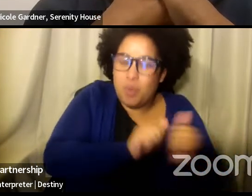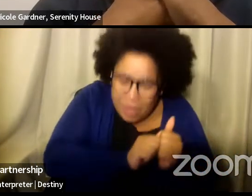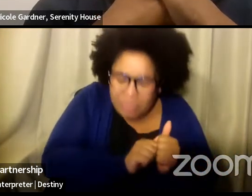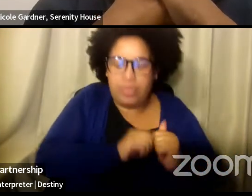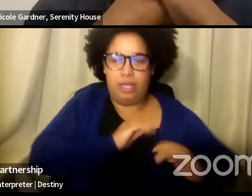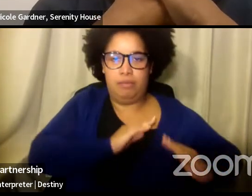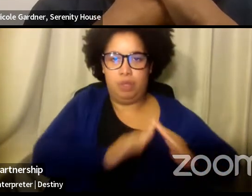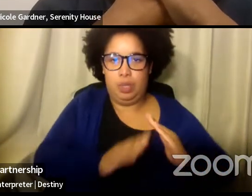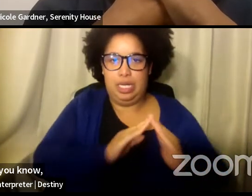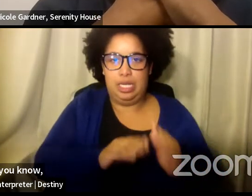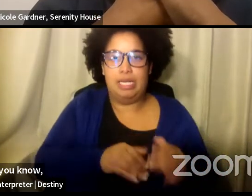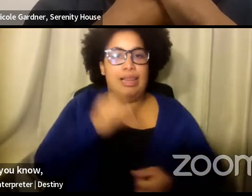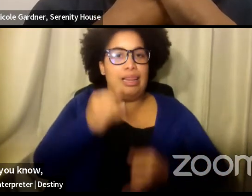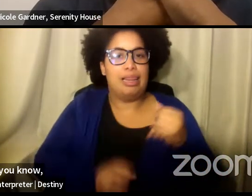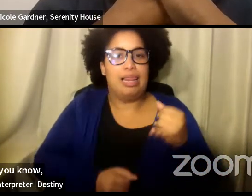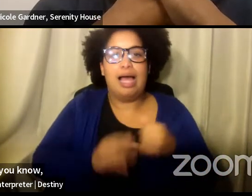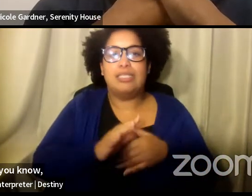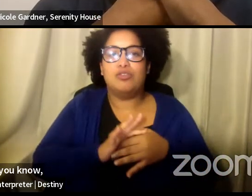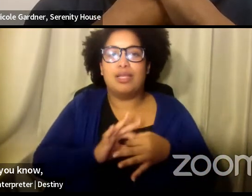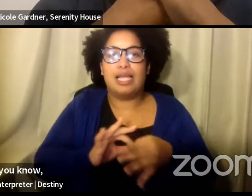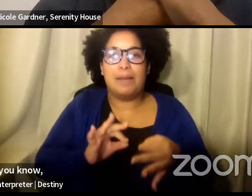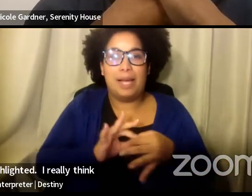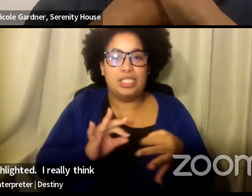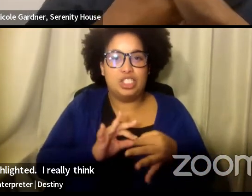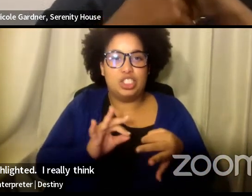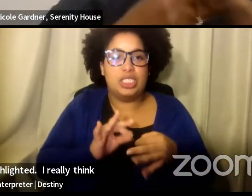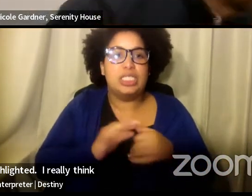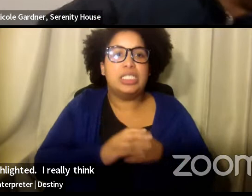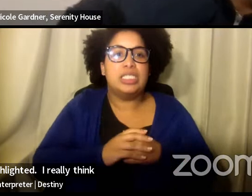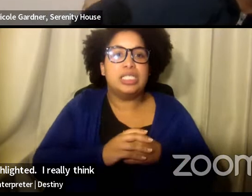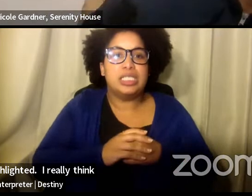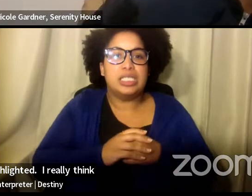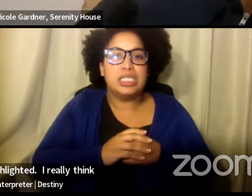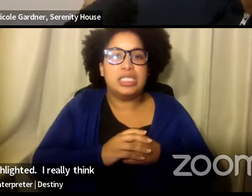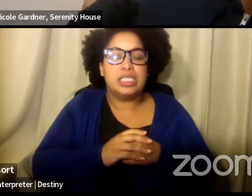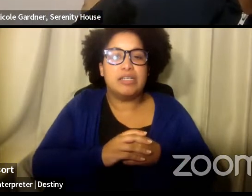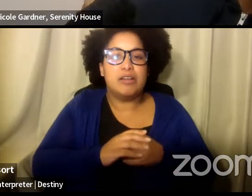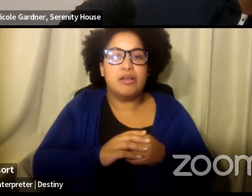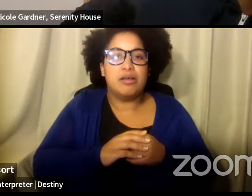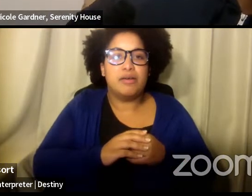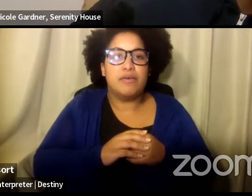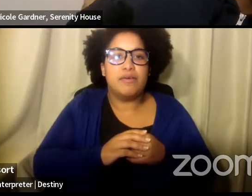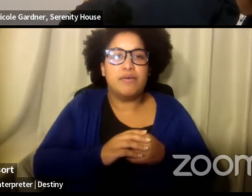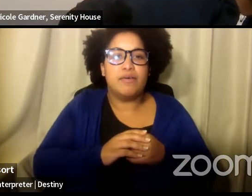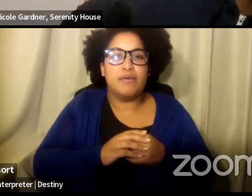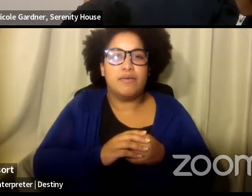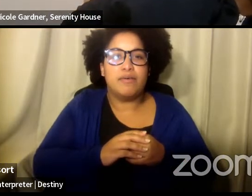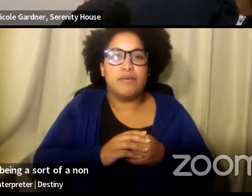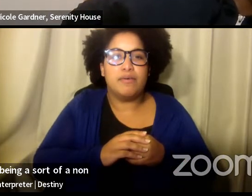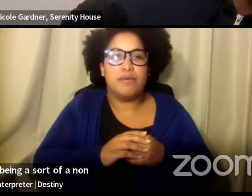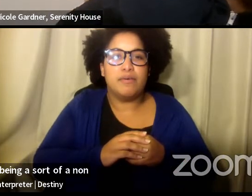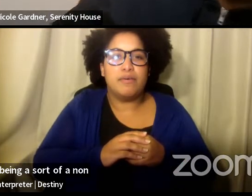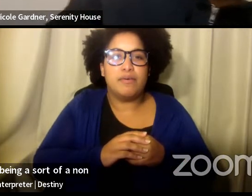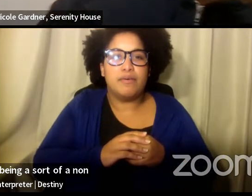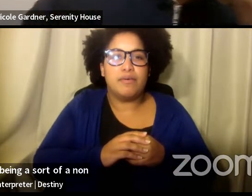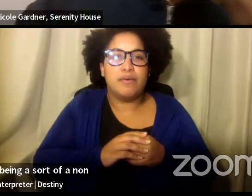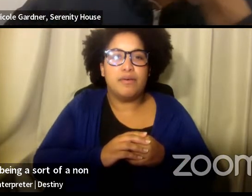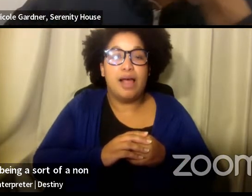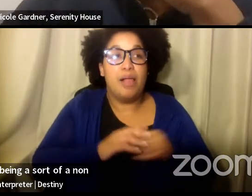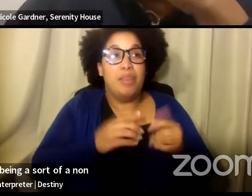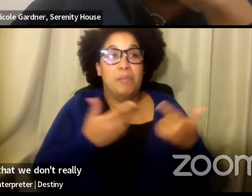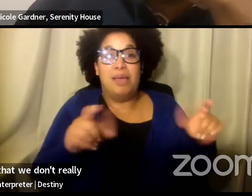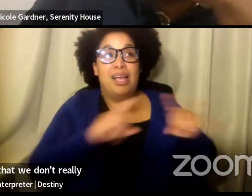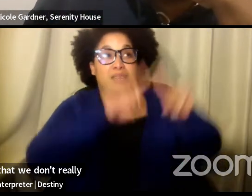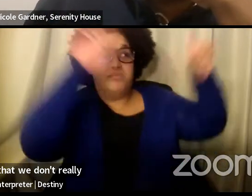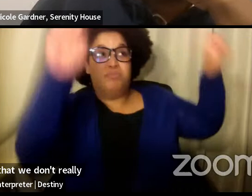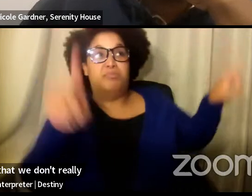community. Last thing on messaging that kind of flows from that is the billboards that we've